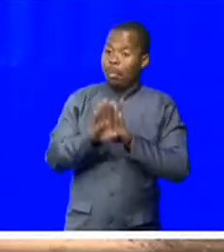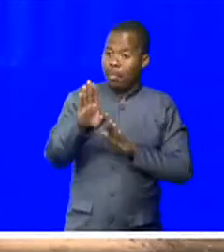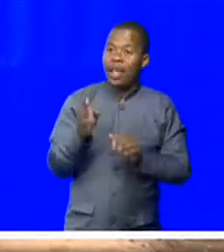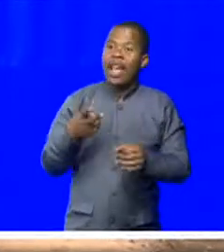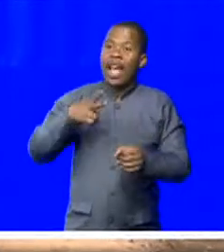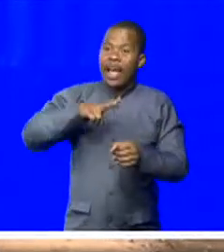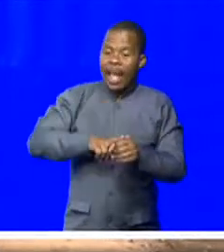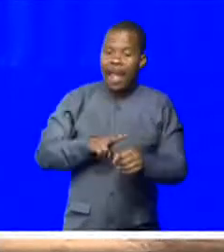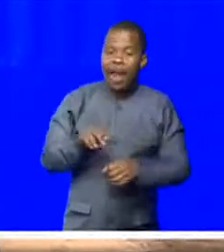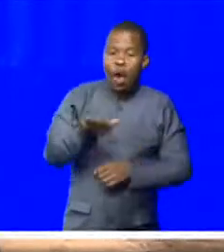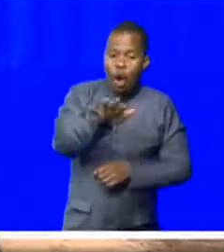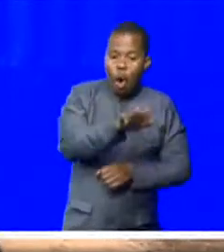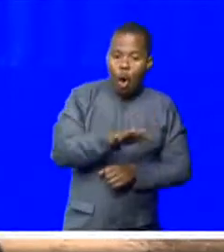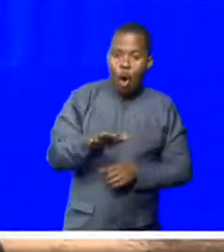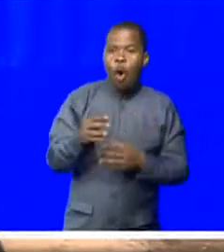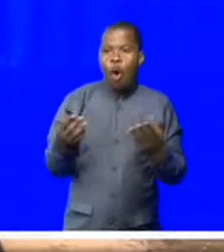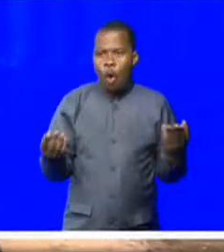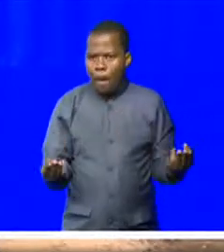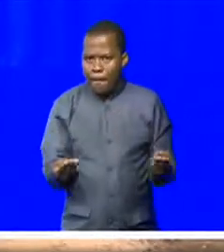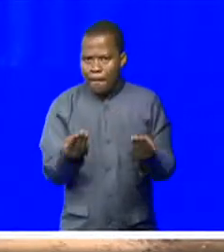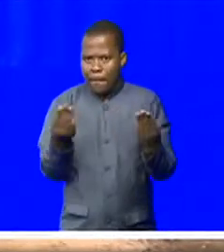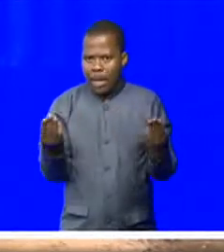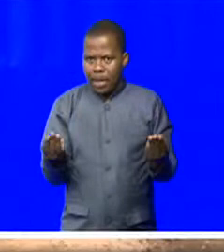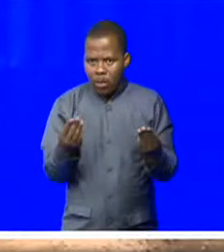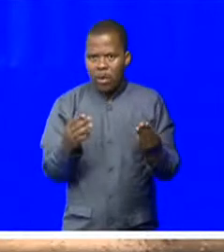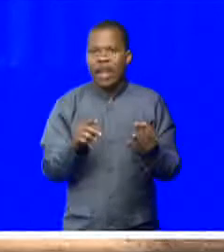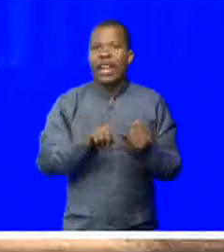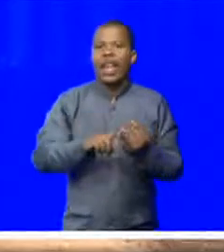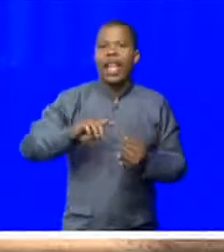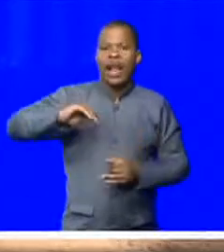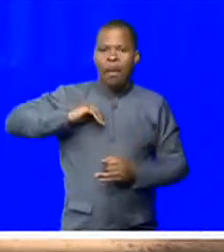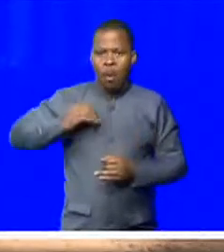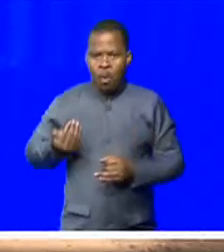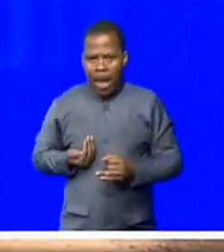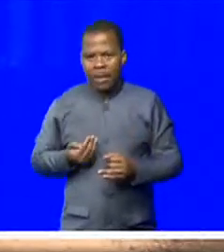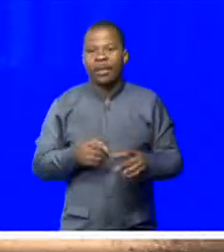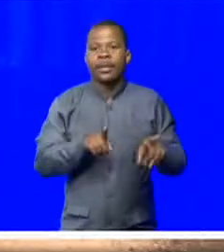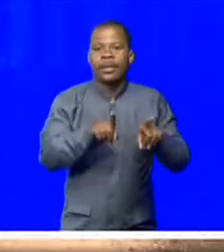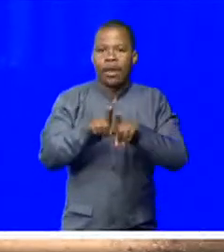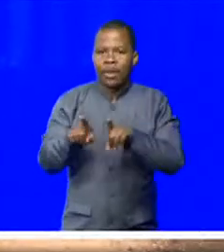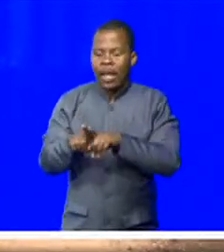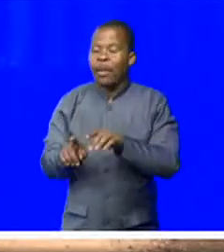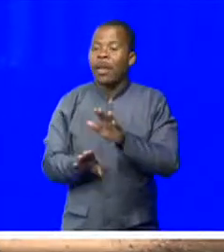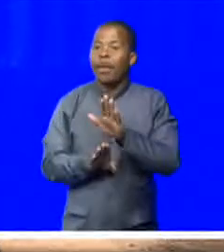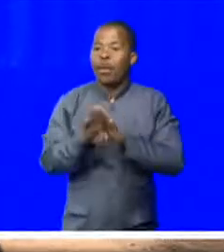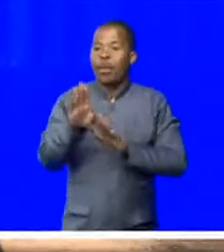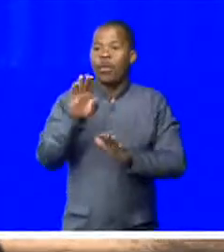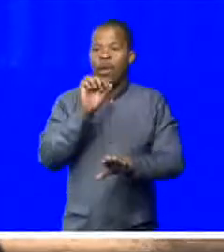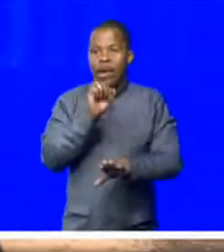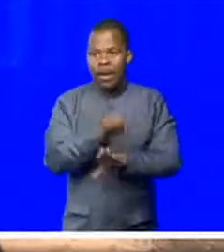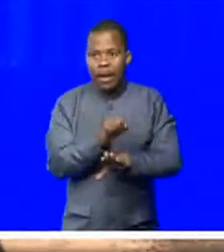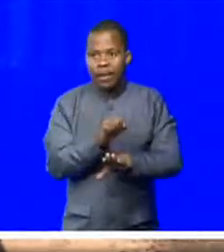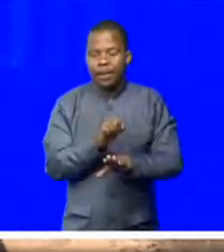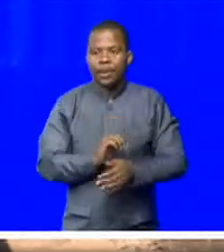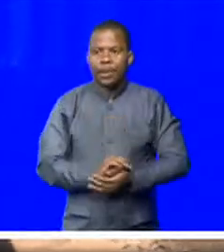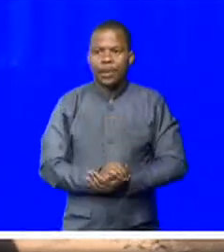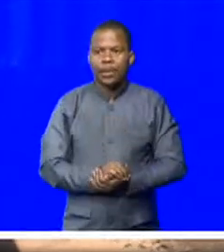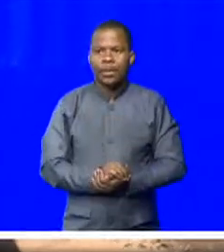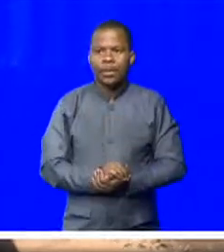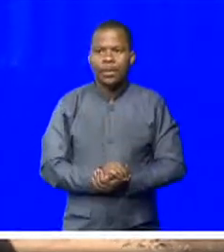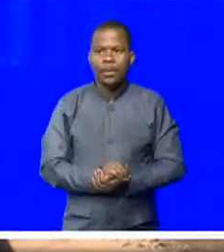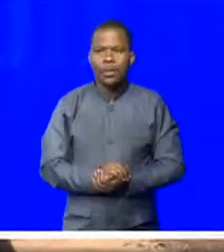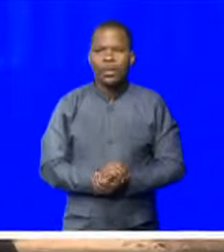Kushiwa everybody long mage kushiwa yena ukuthi naye akacabangisise